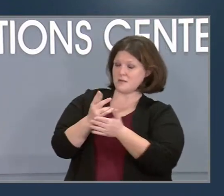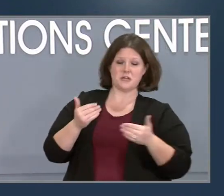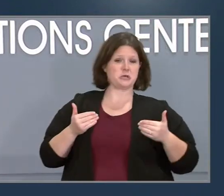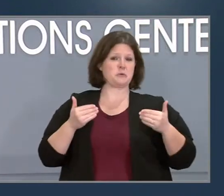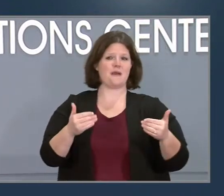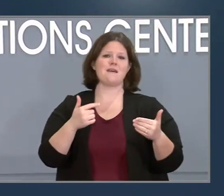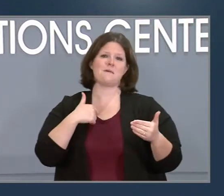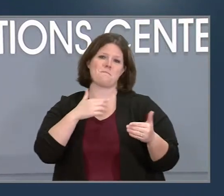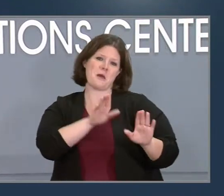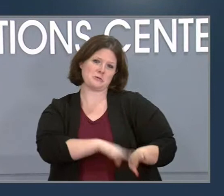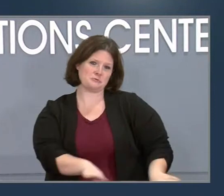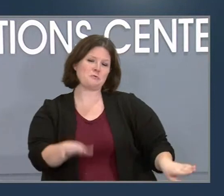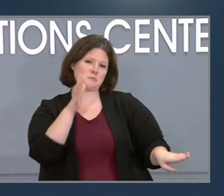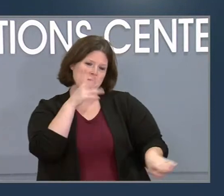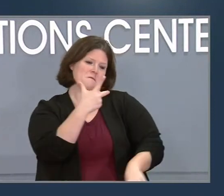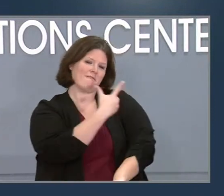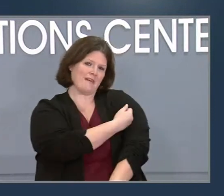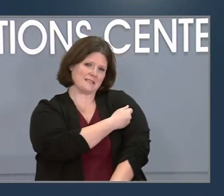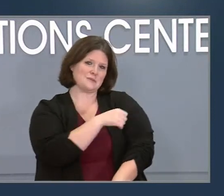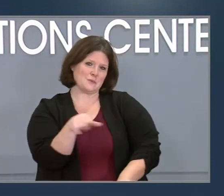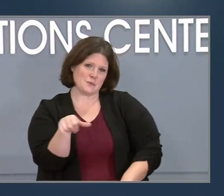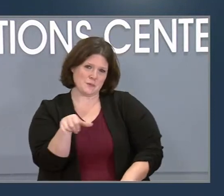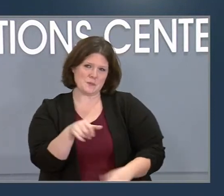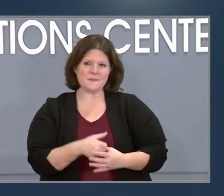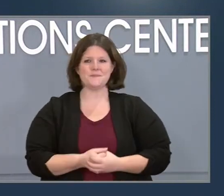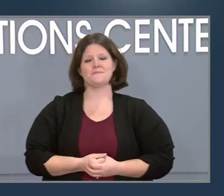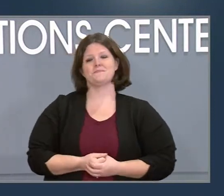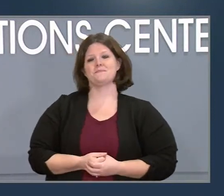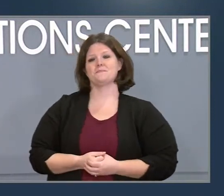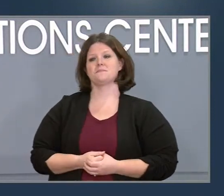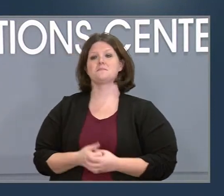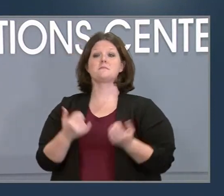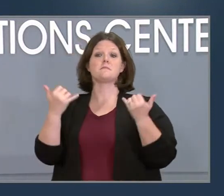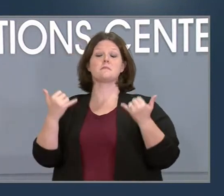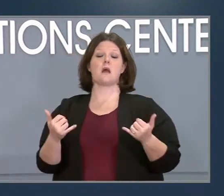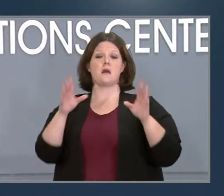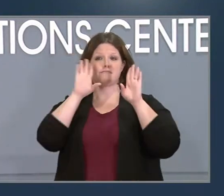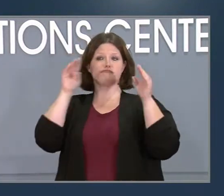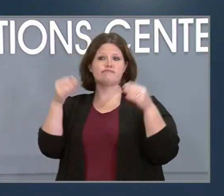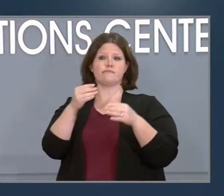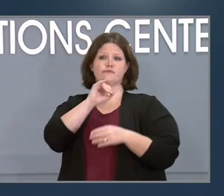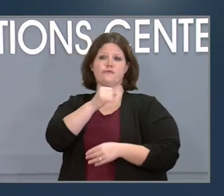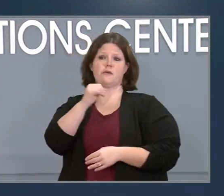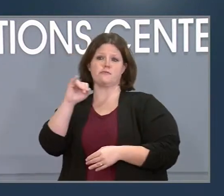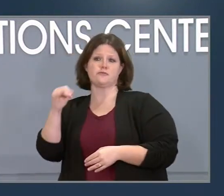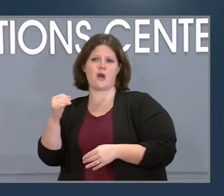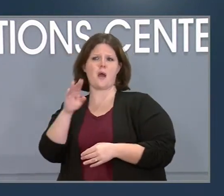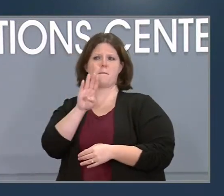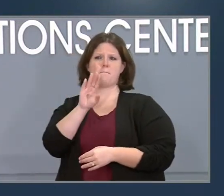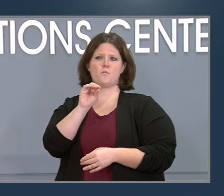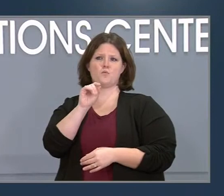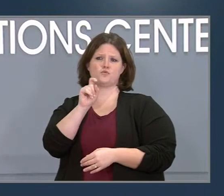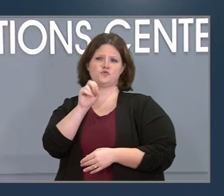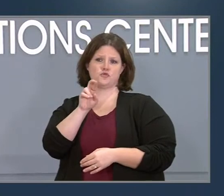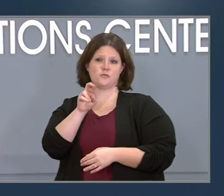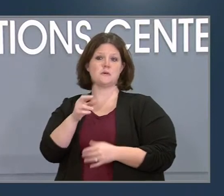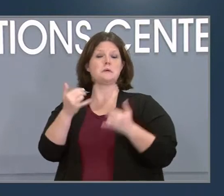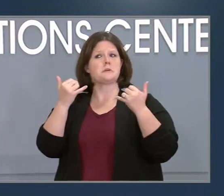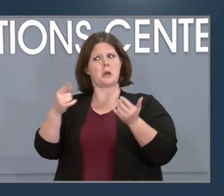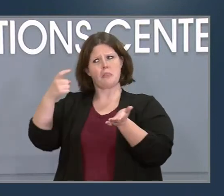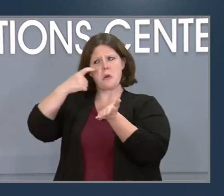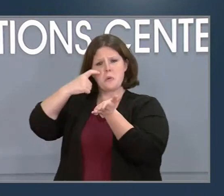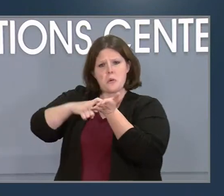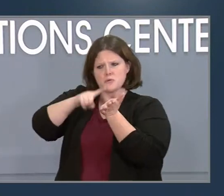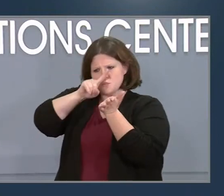let's talk about boosters. After last week's actions by the FDA and CDC, more people can now get a booster to